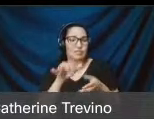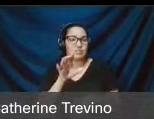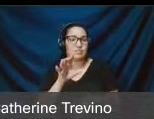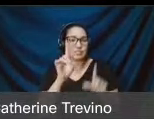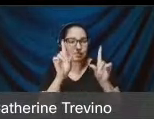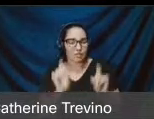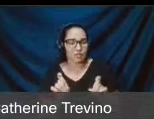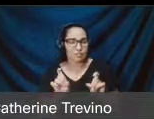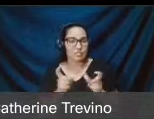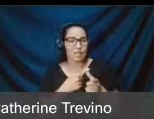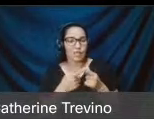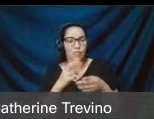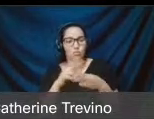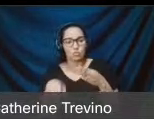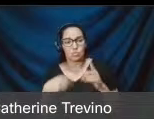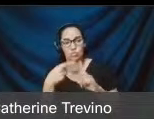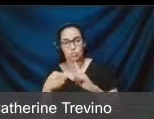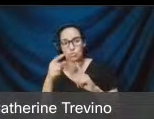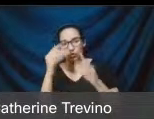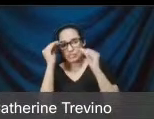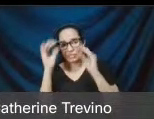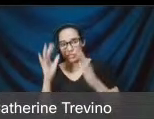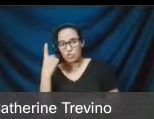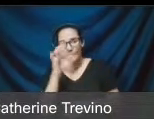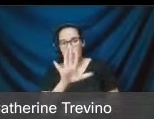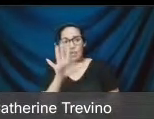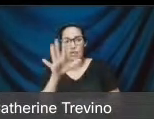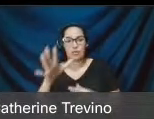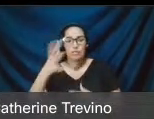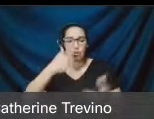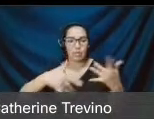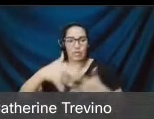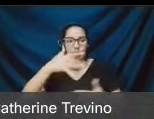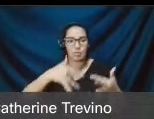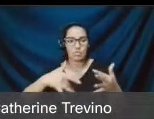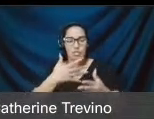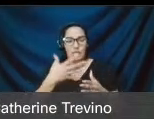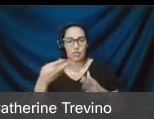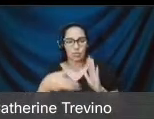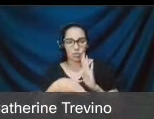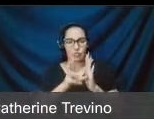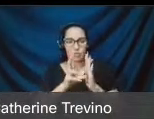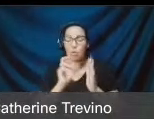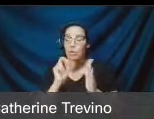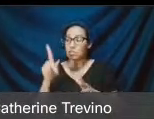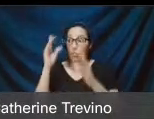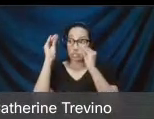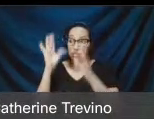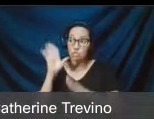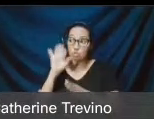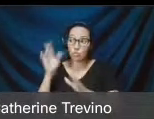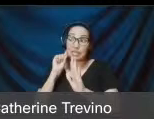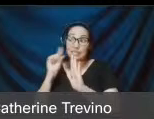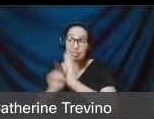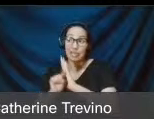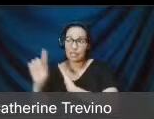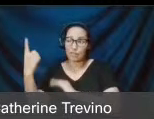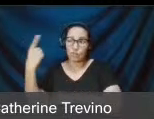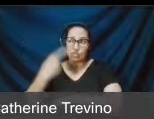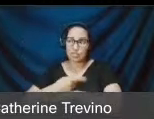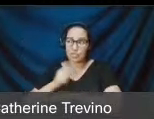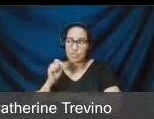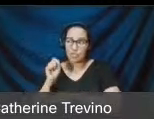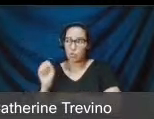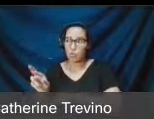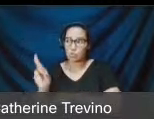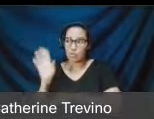and then the results to teachers for their collaboration and review. So the teachers will be assigning that like the first year, so the kids would have